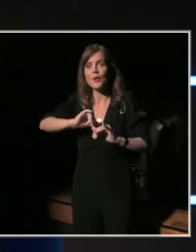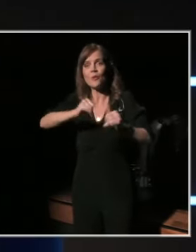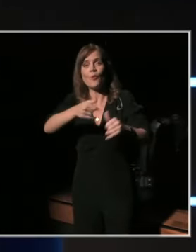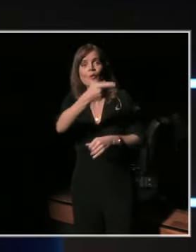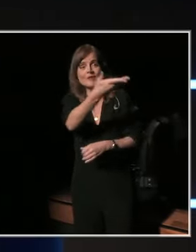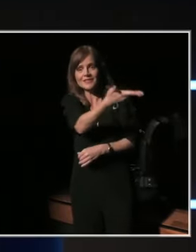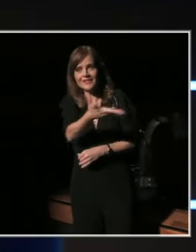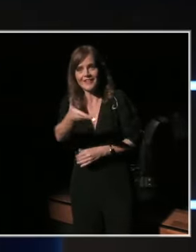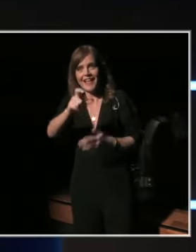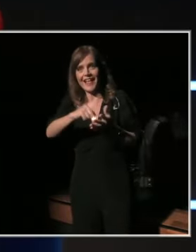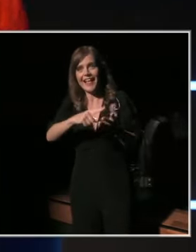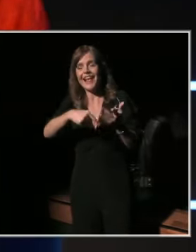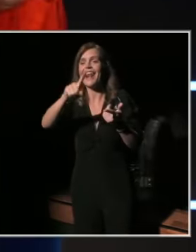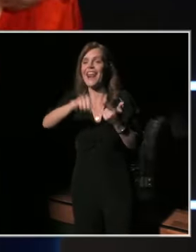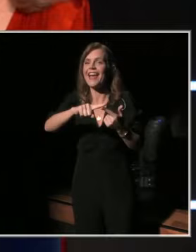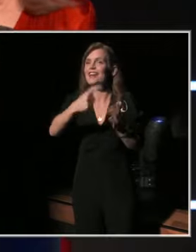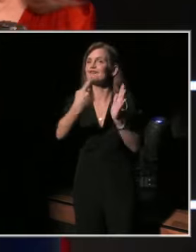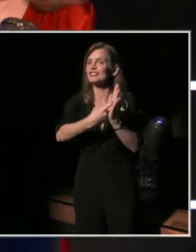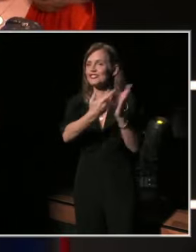Claire Richards.